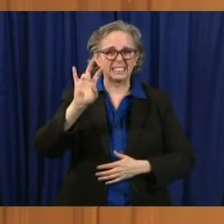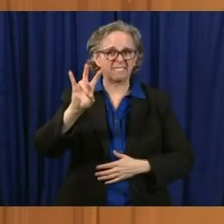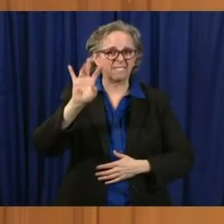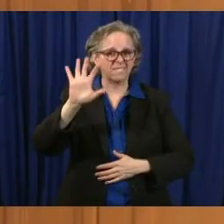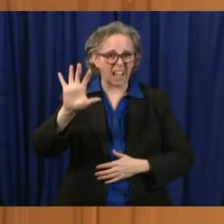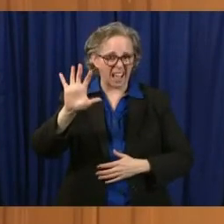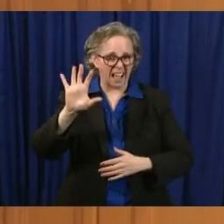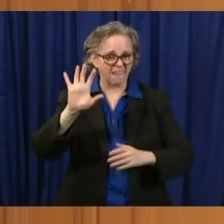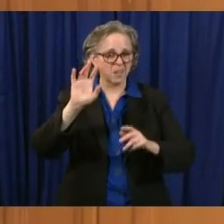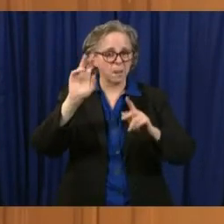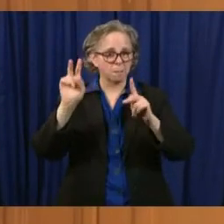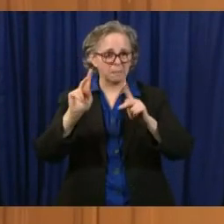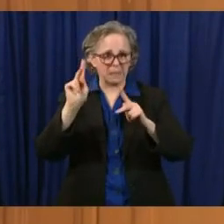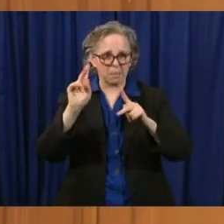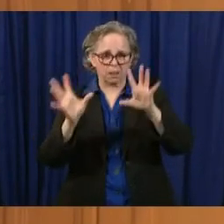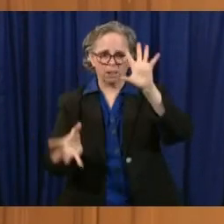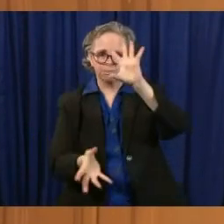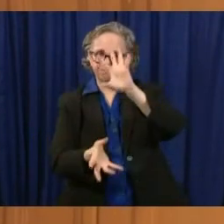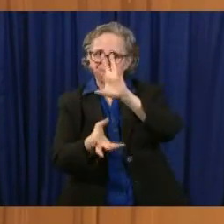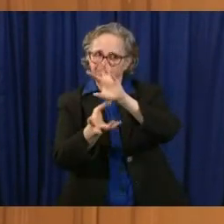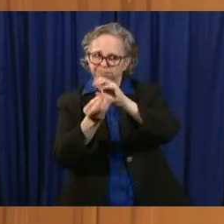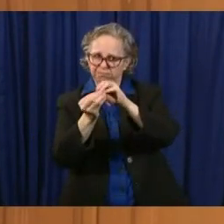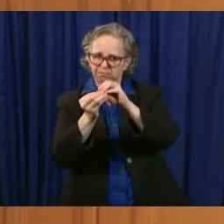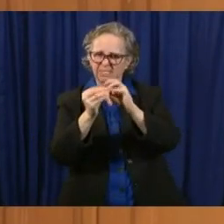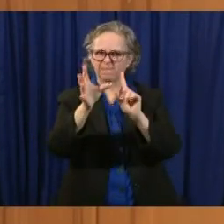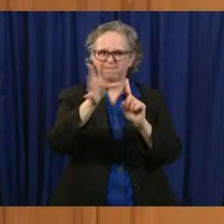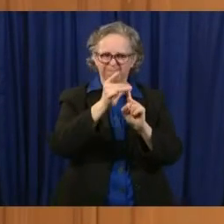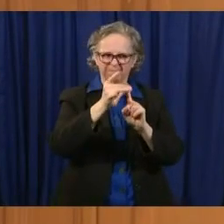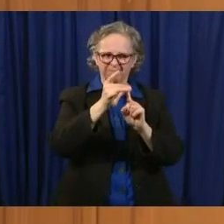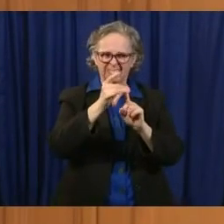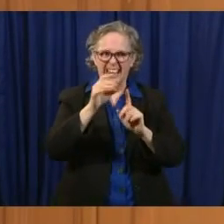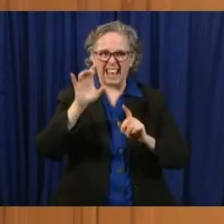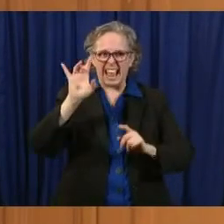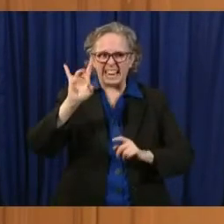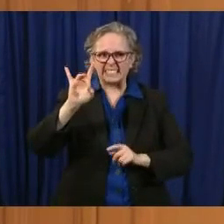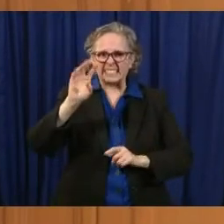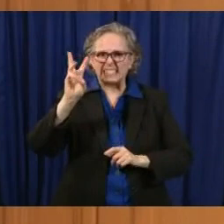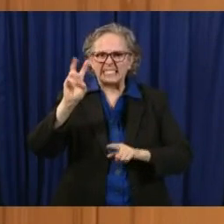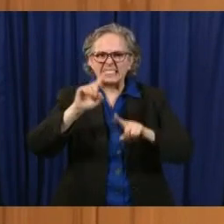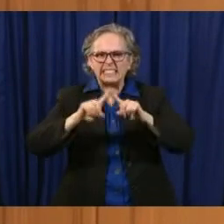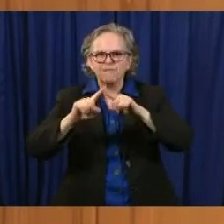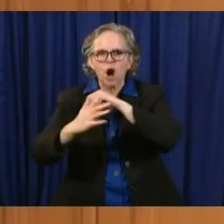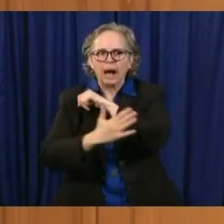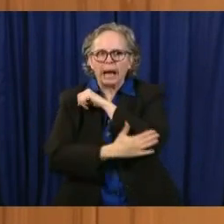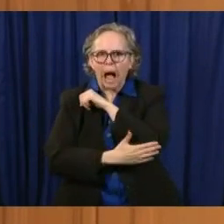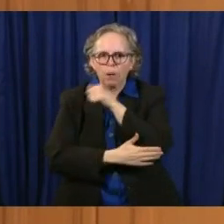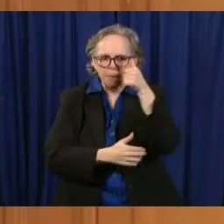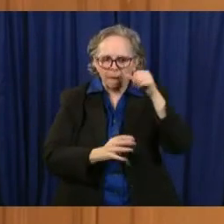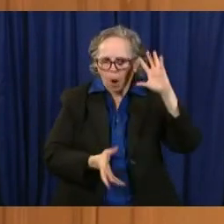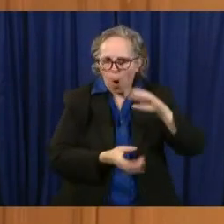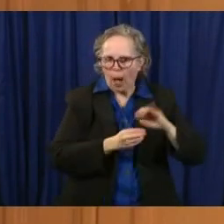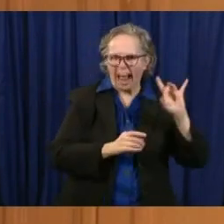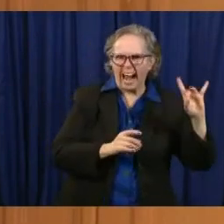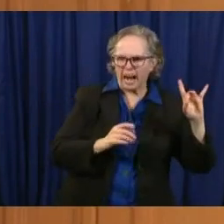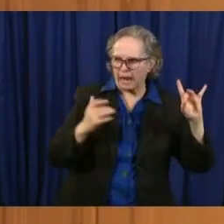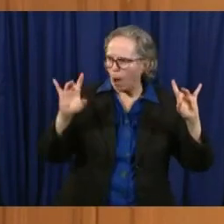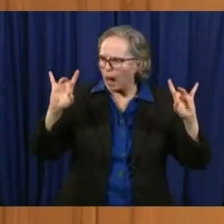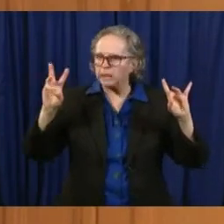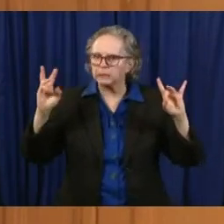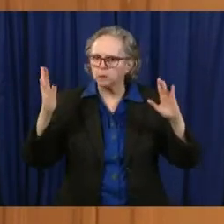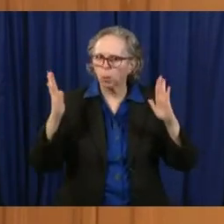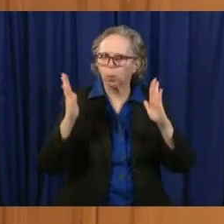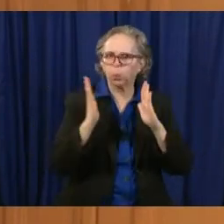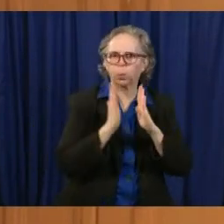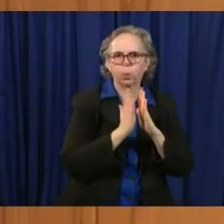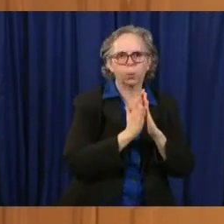6,975 cases here in Ohio, now in 86 of our 88 counties. Our